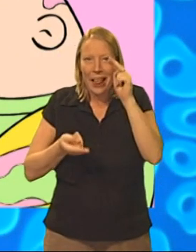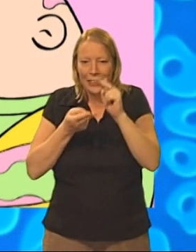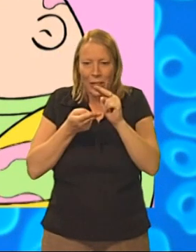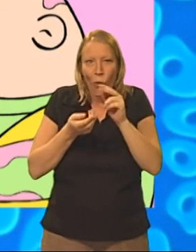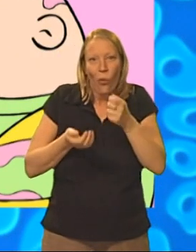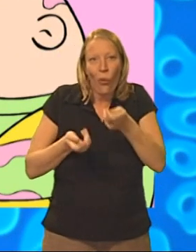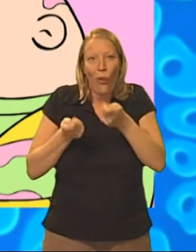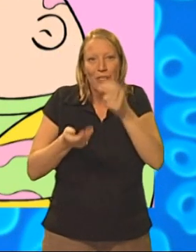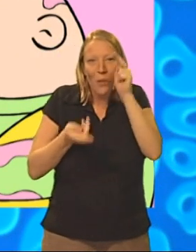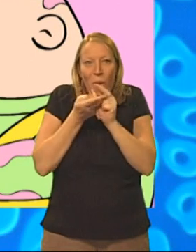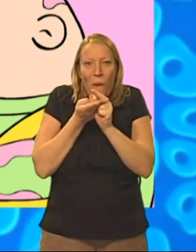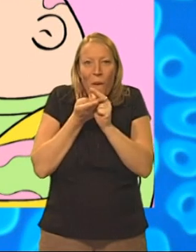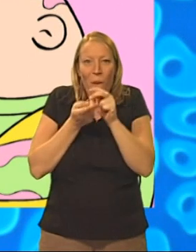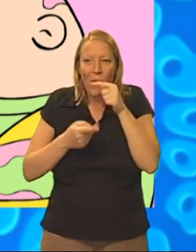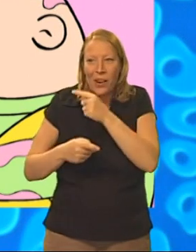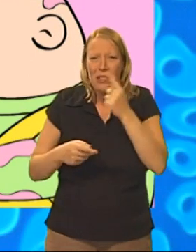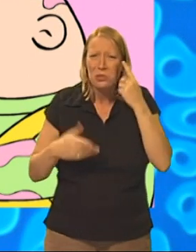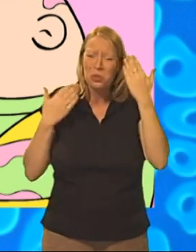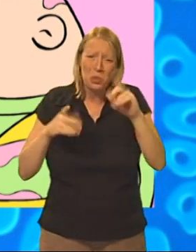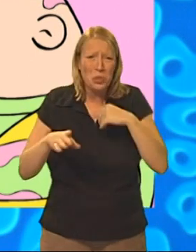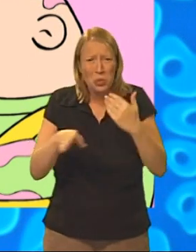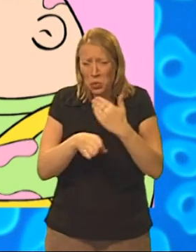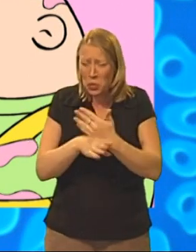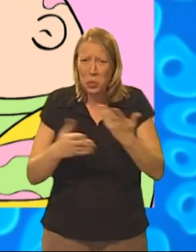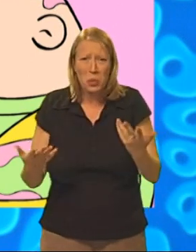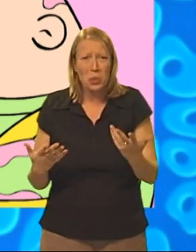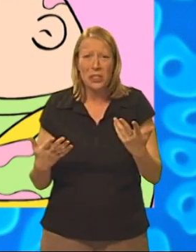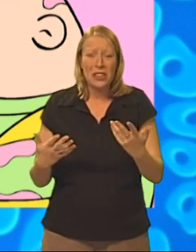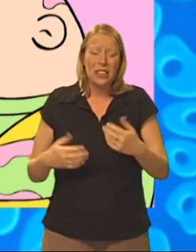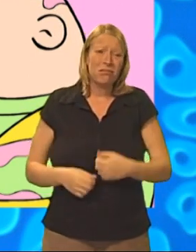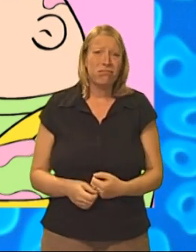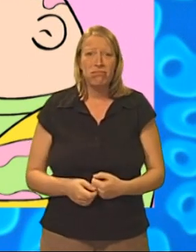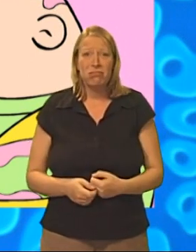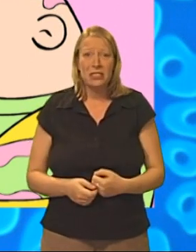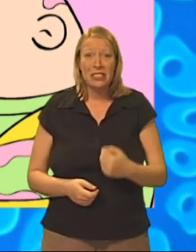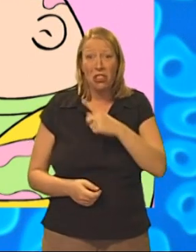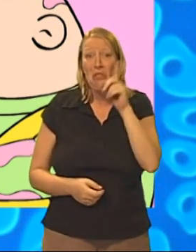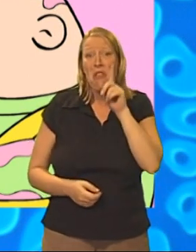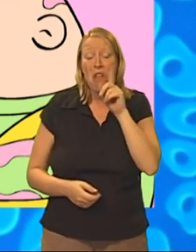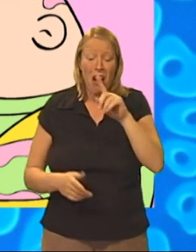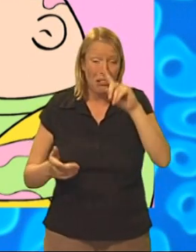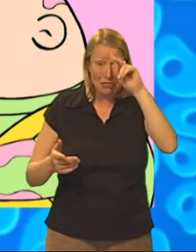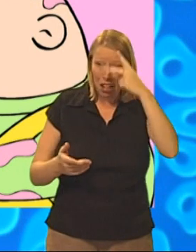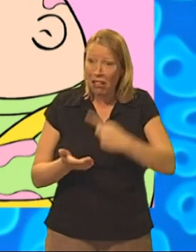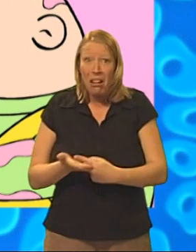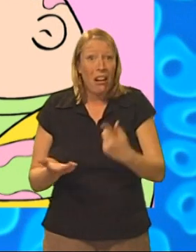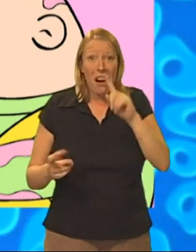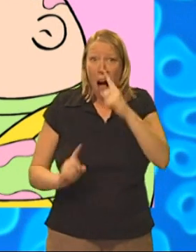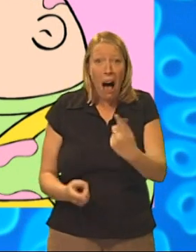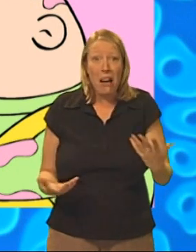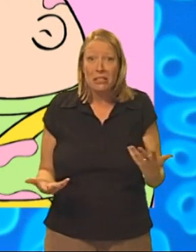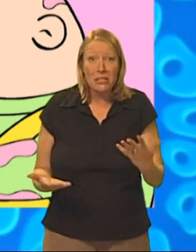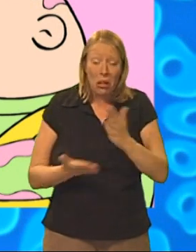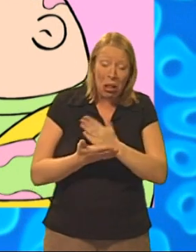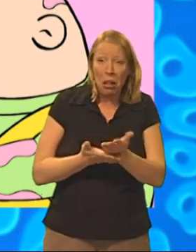Small. I don't know what to do, he sighed. Those girls just can't decide whether the room should